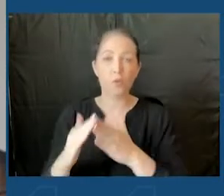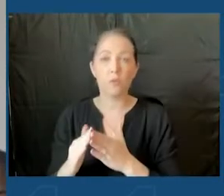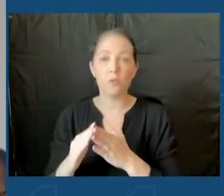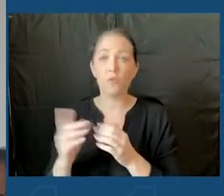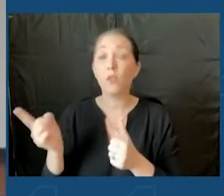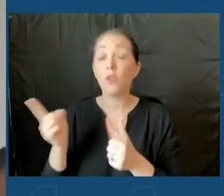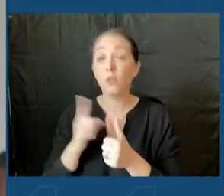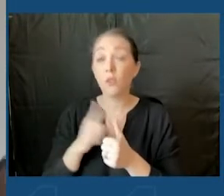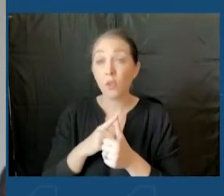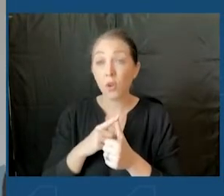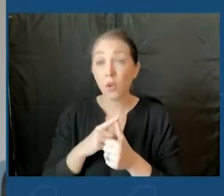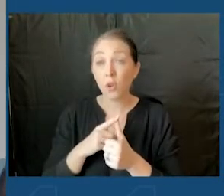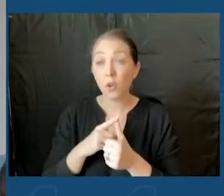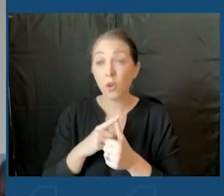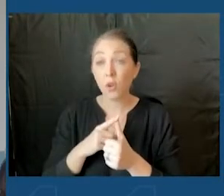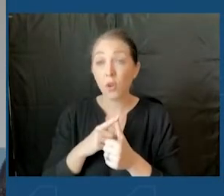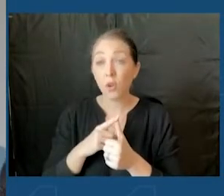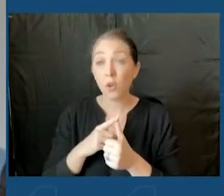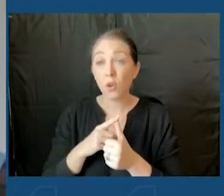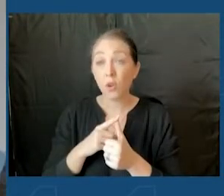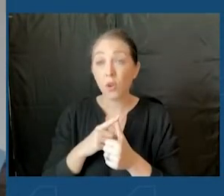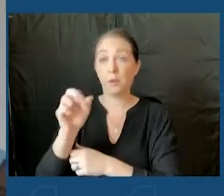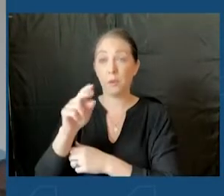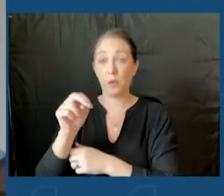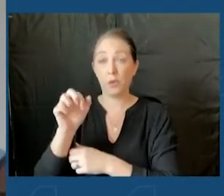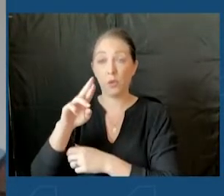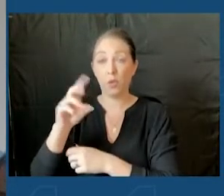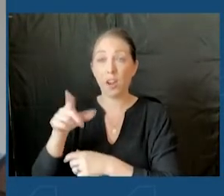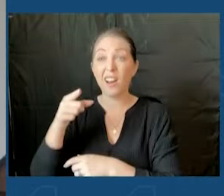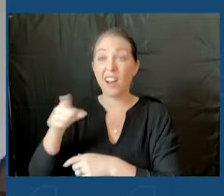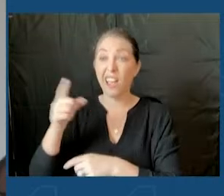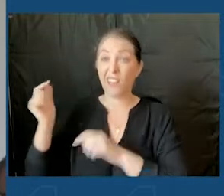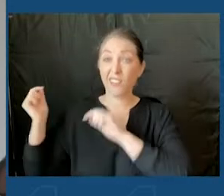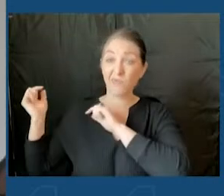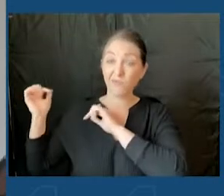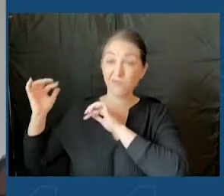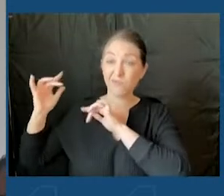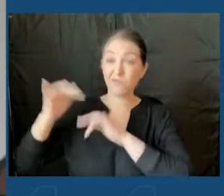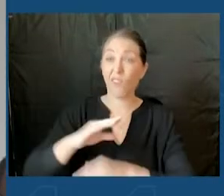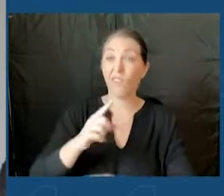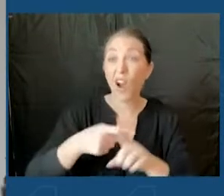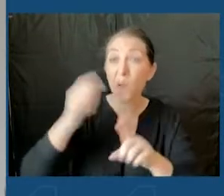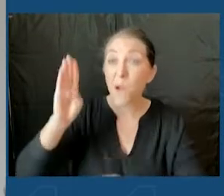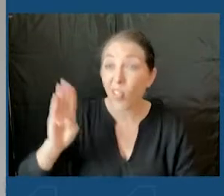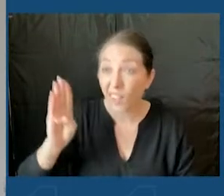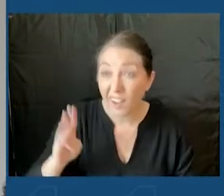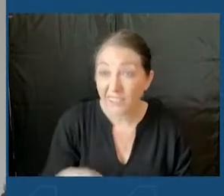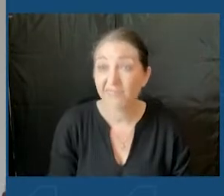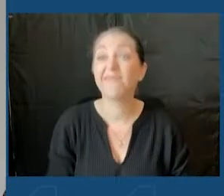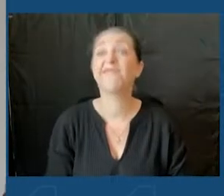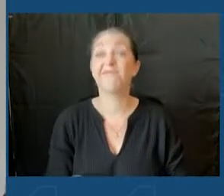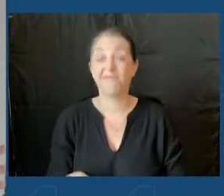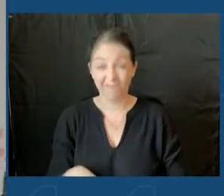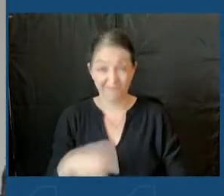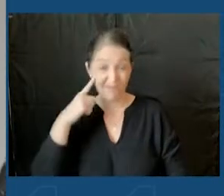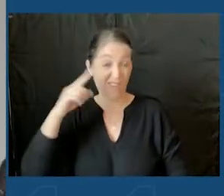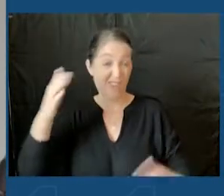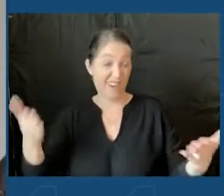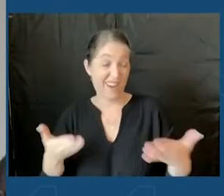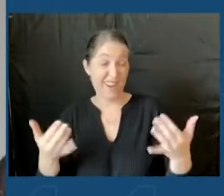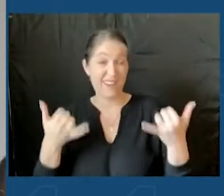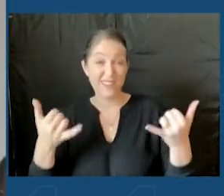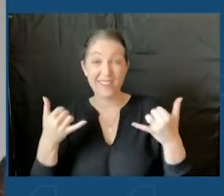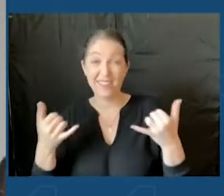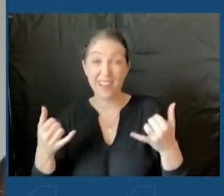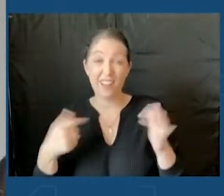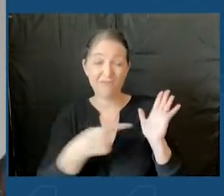Reverend A.R. Bernard, you may have not caught this, but he came all the way in from Brooklyn, New York, to be here today to show the love across